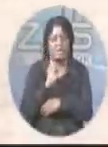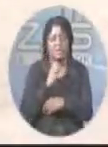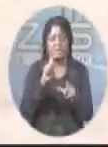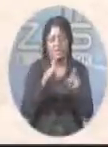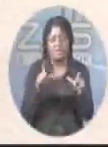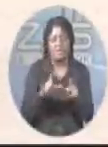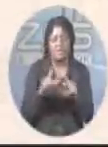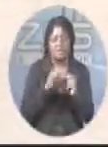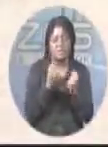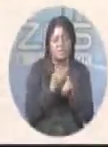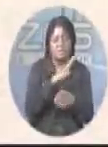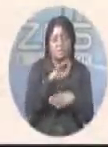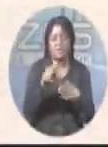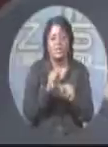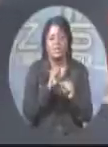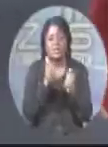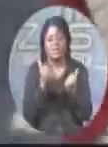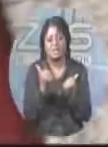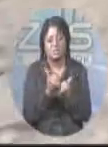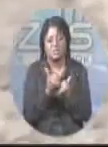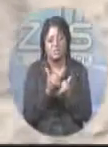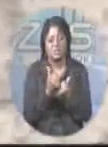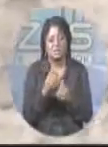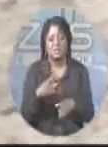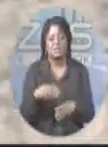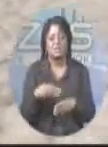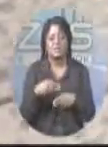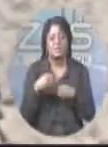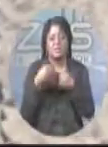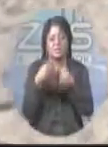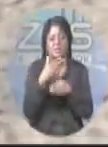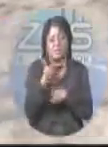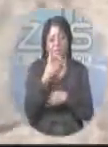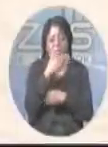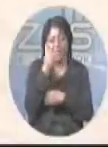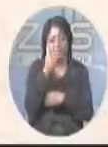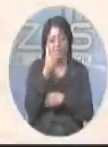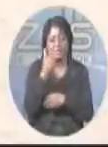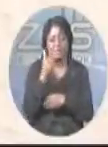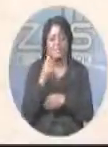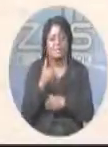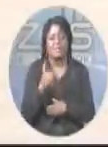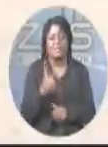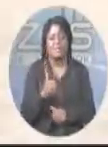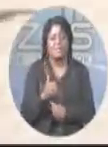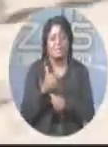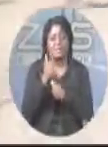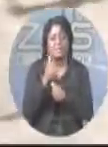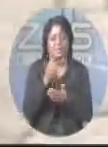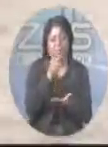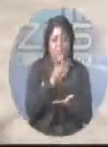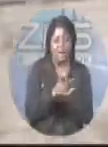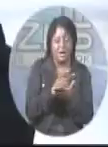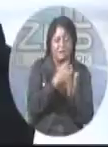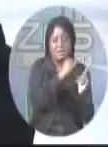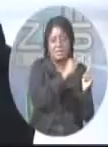and all of the agencies have been putting forth their best in helping us out. Parks,